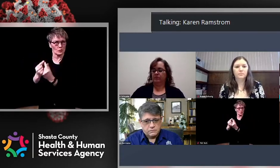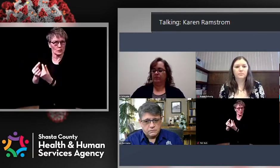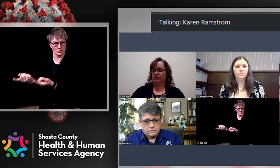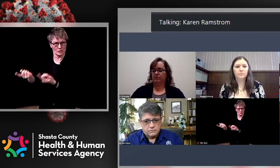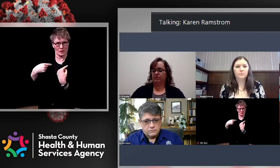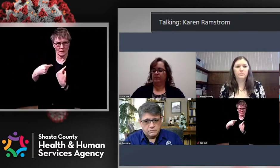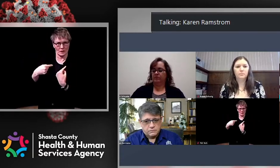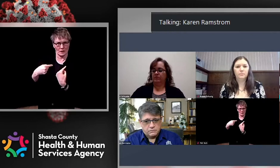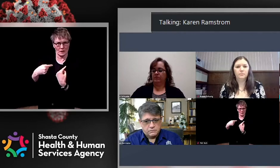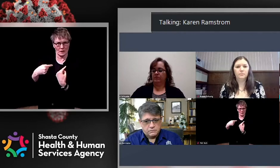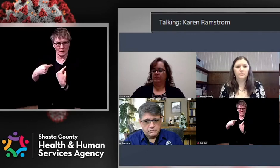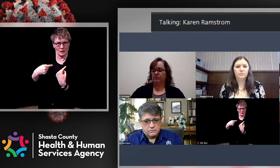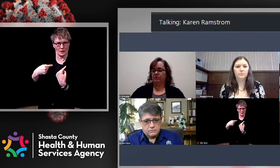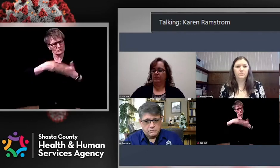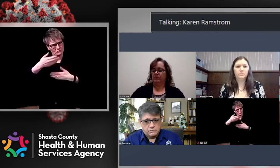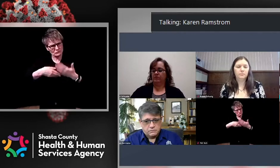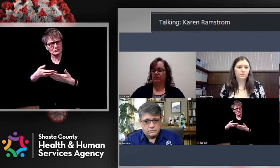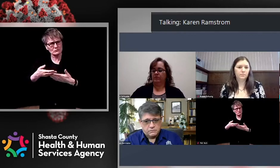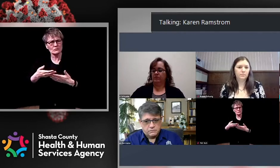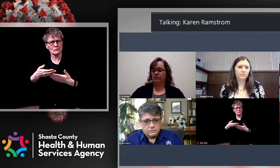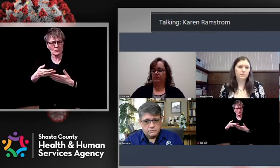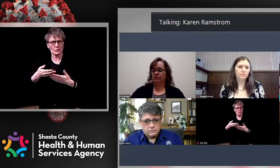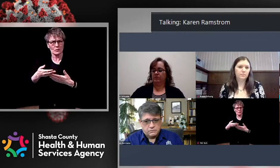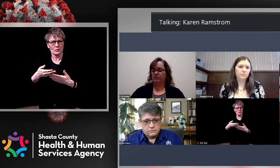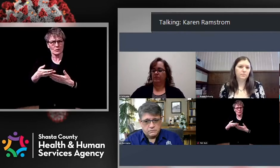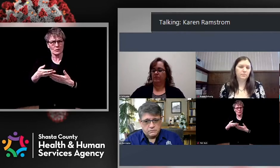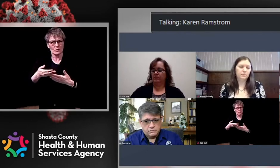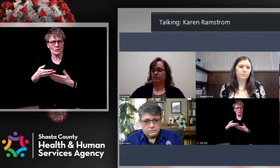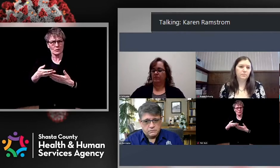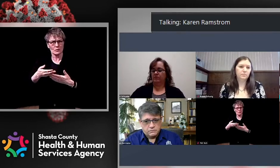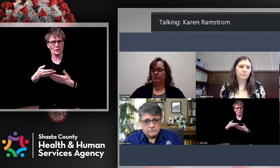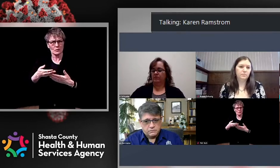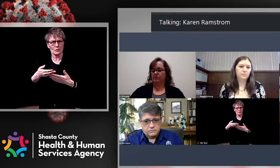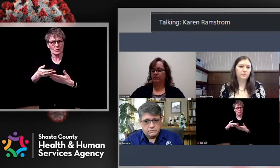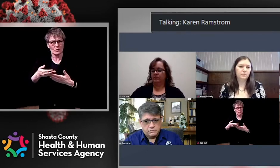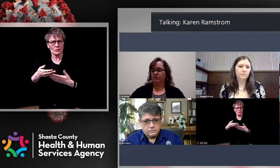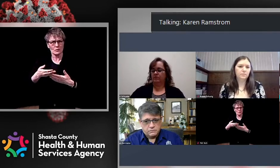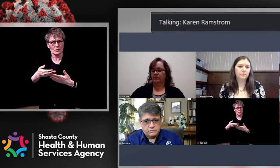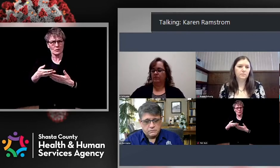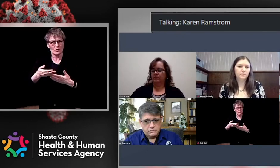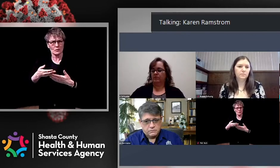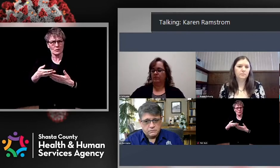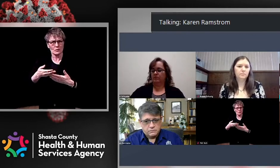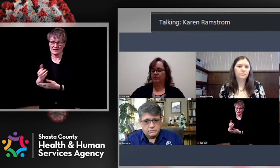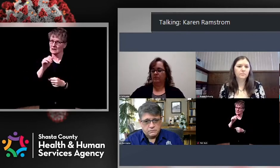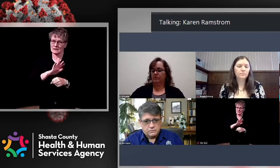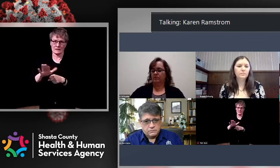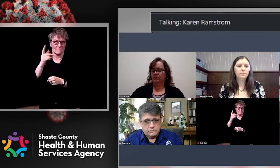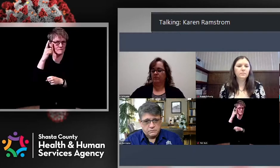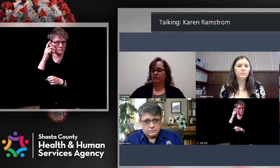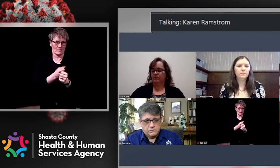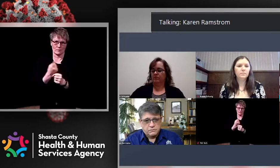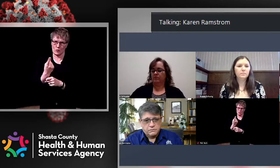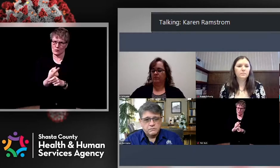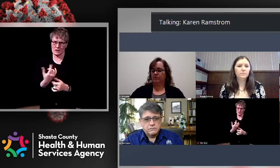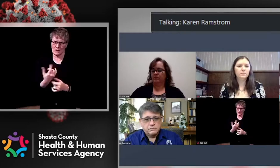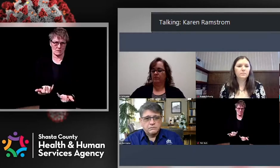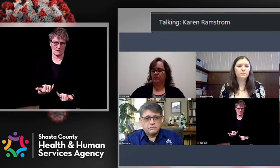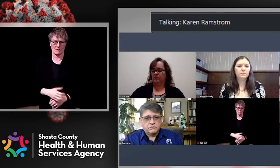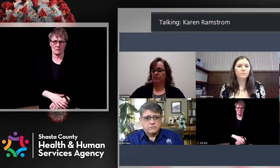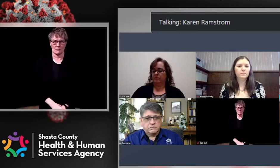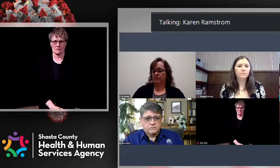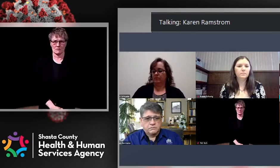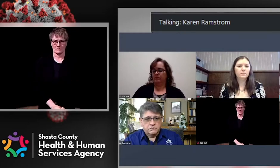our supply is definitely not enough for all of phase 1A yet. And so, you